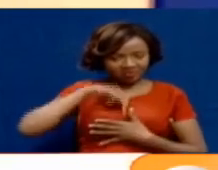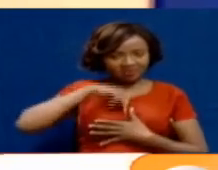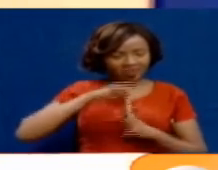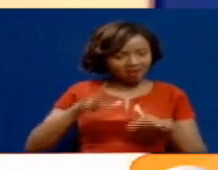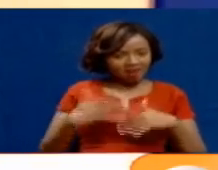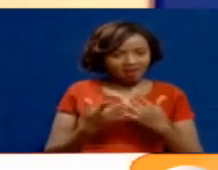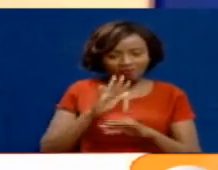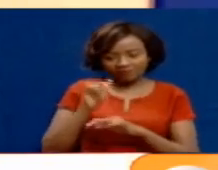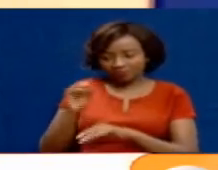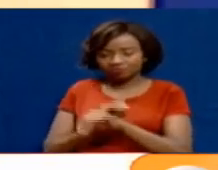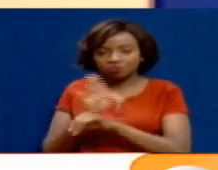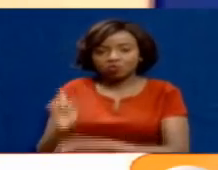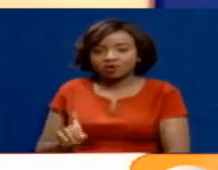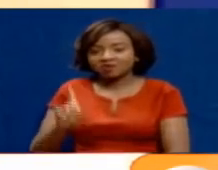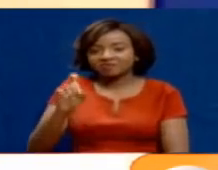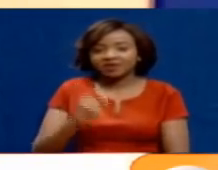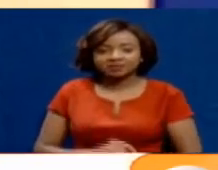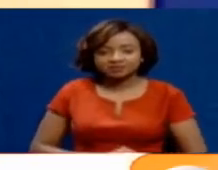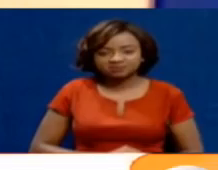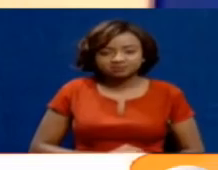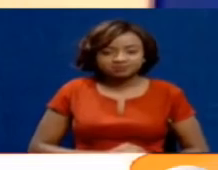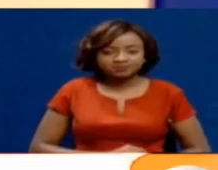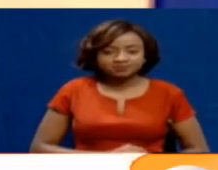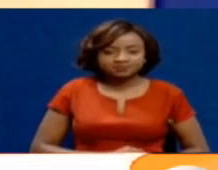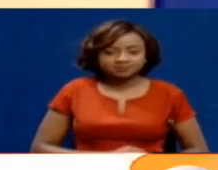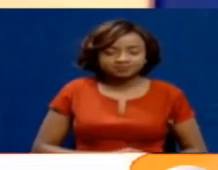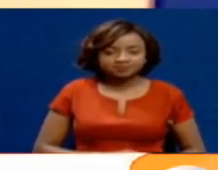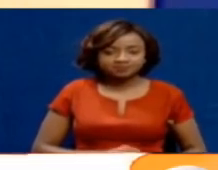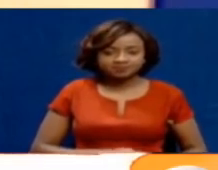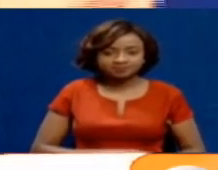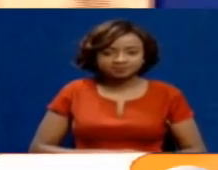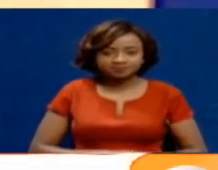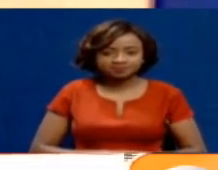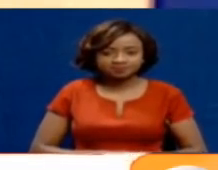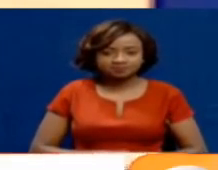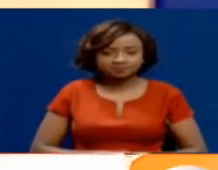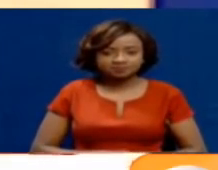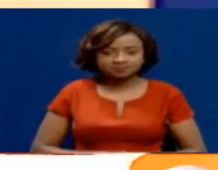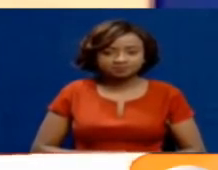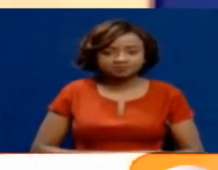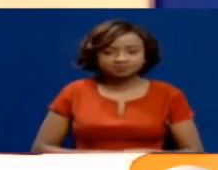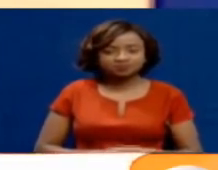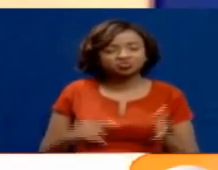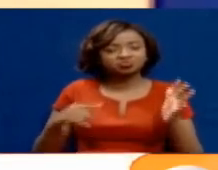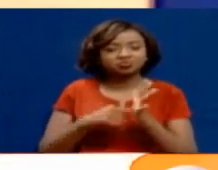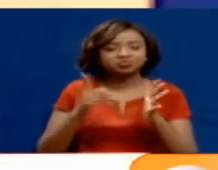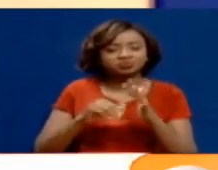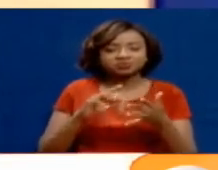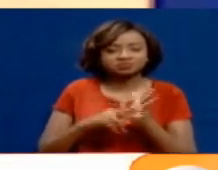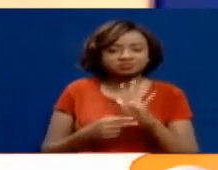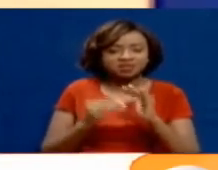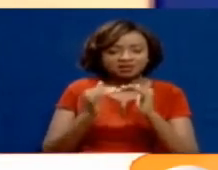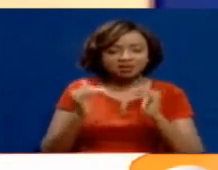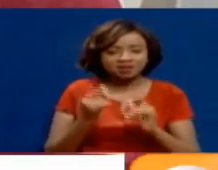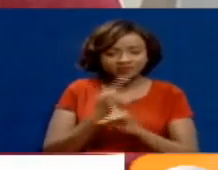about mild, moderate, severe, or even critical cases. Yes. Essentially, what does that mean when you're in different stages? Yes,